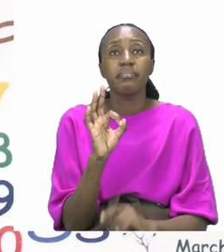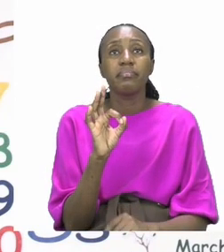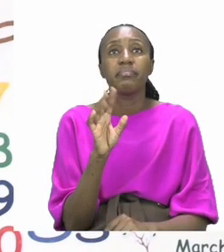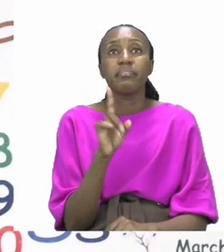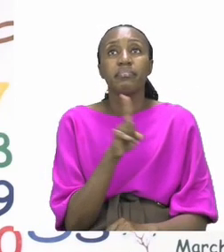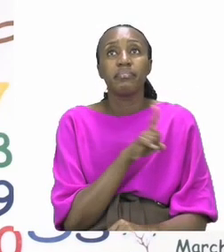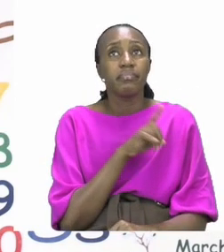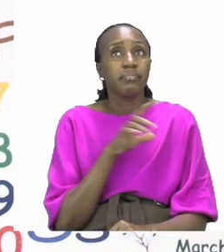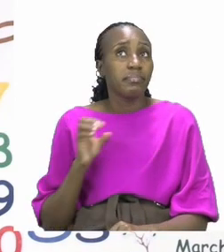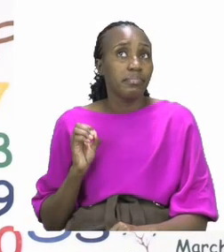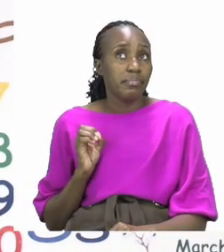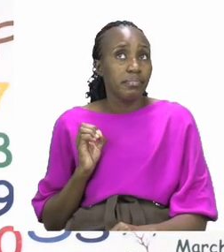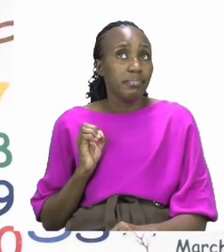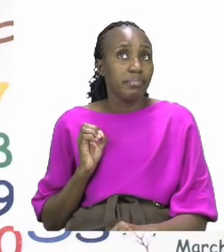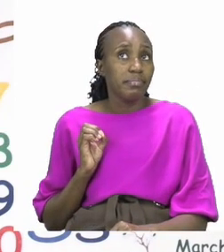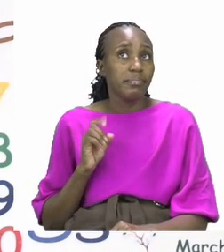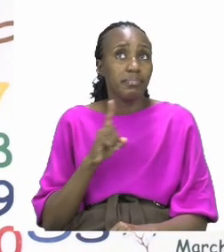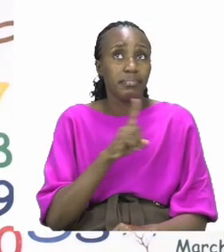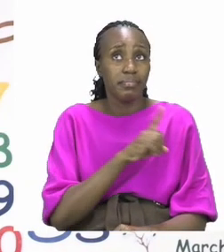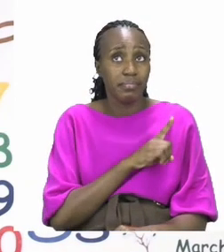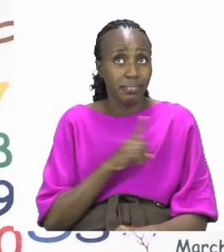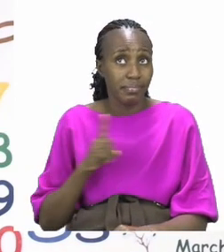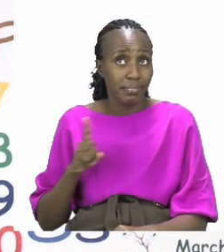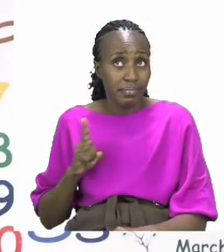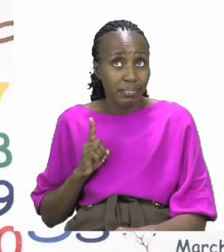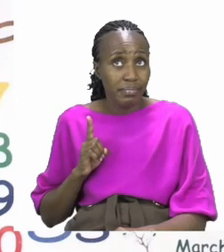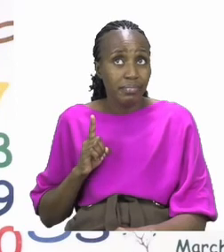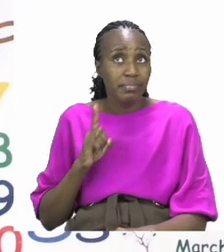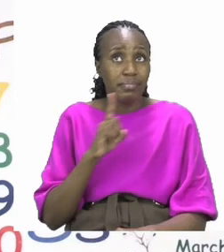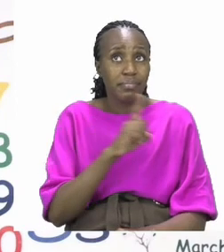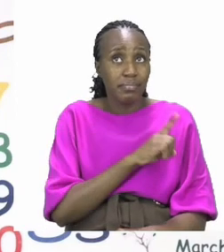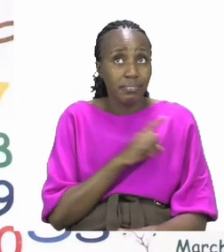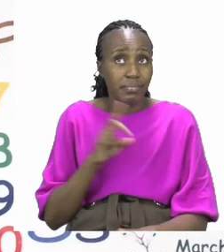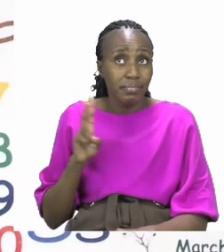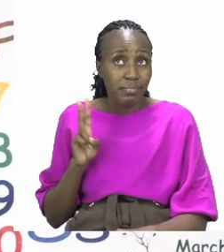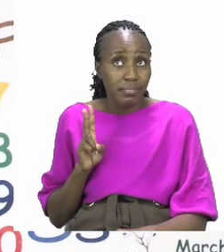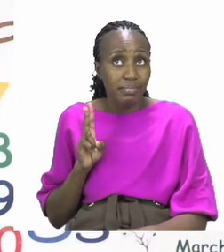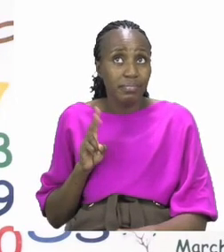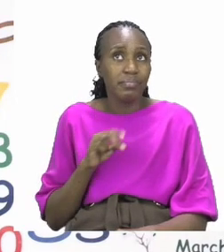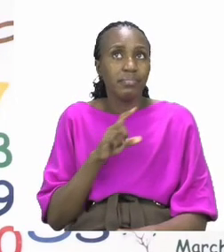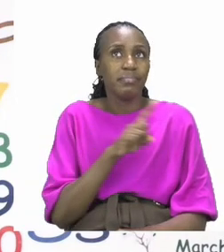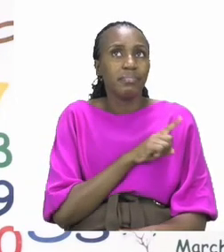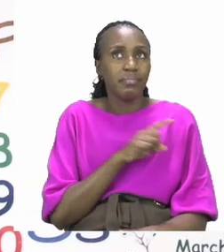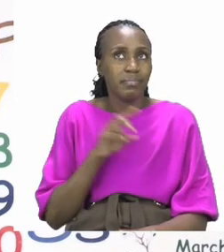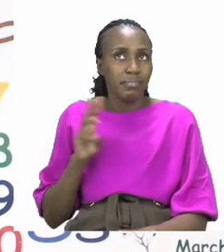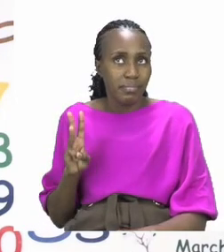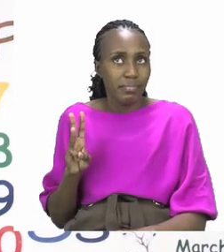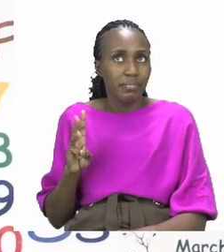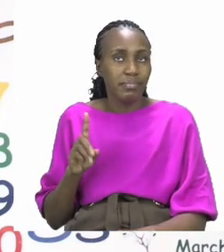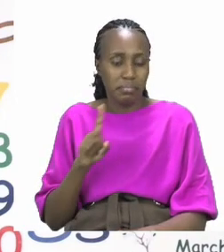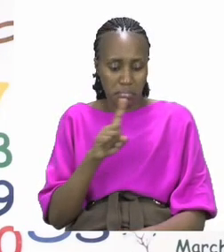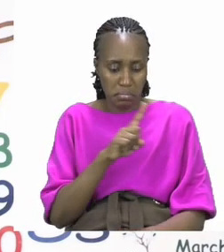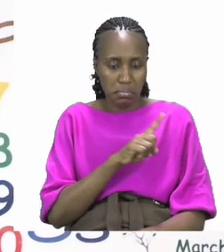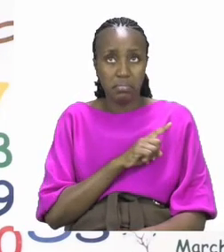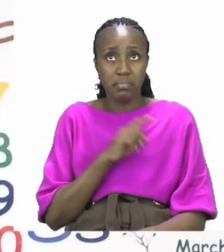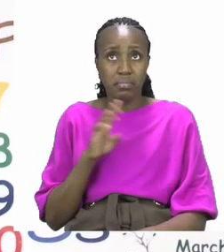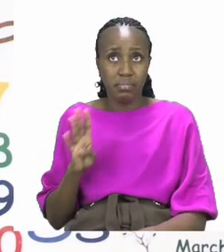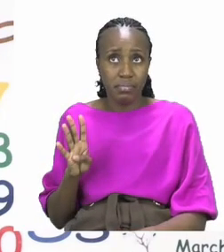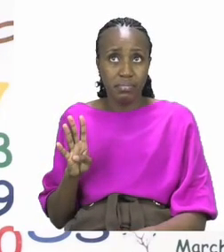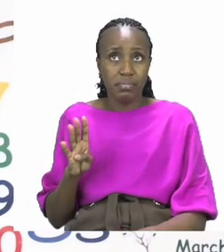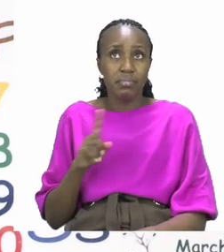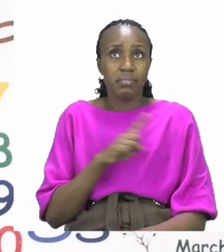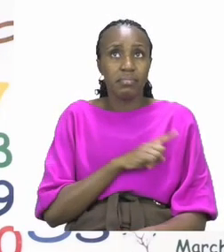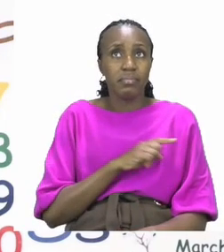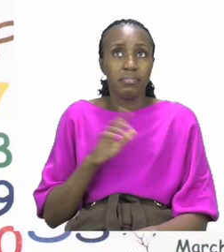9, 10, 11, 12, 13,